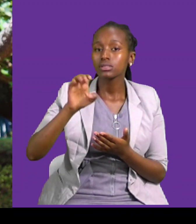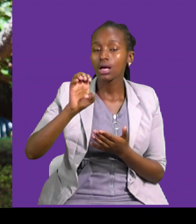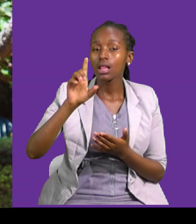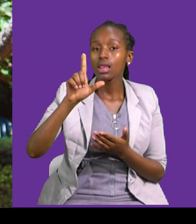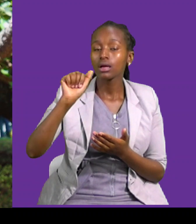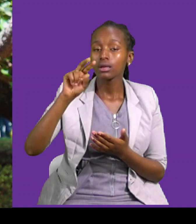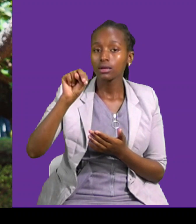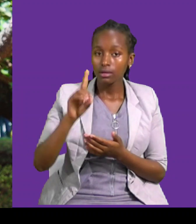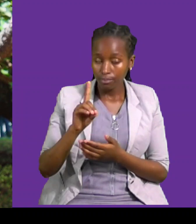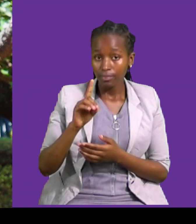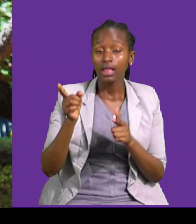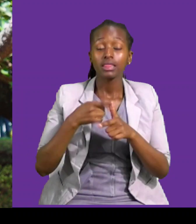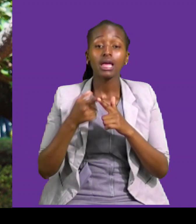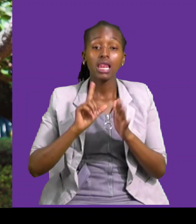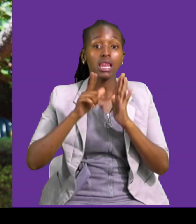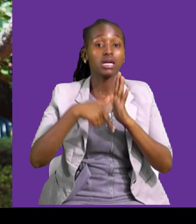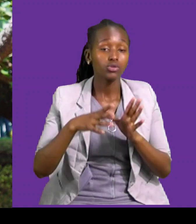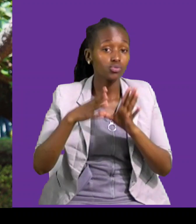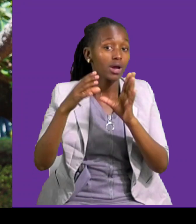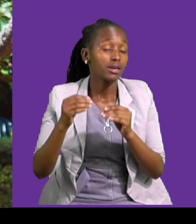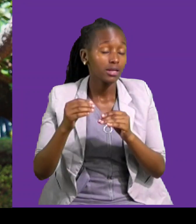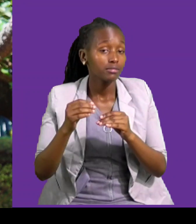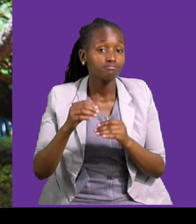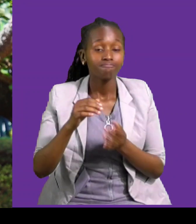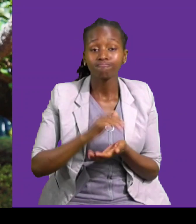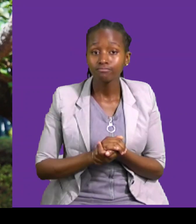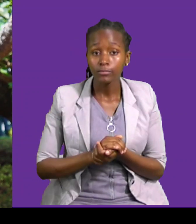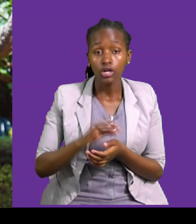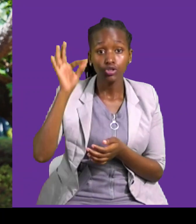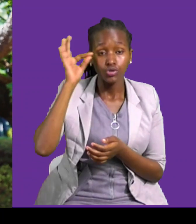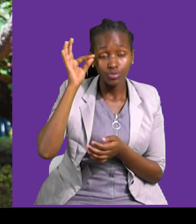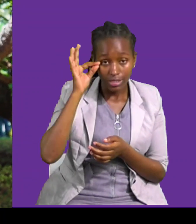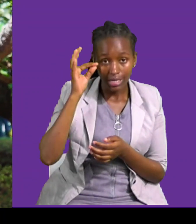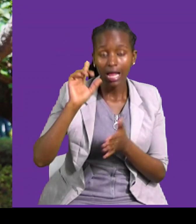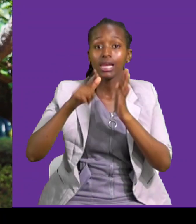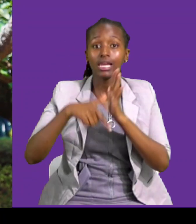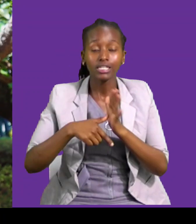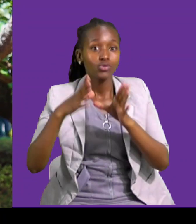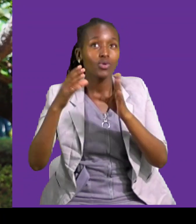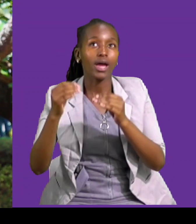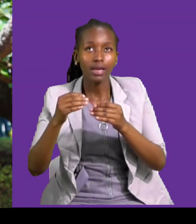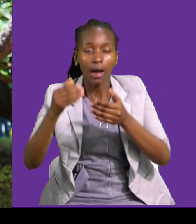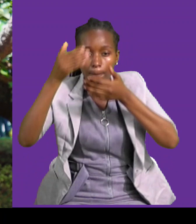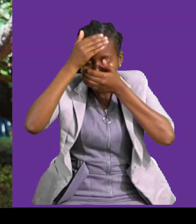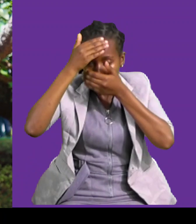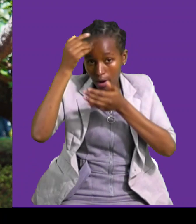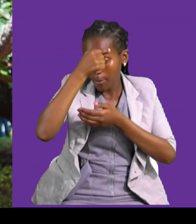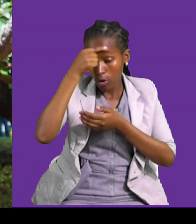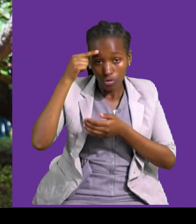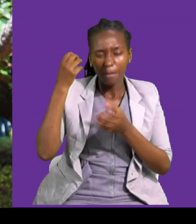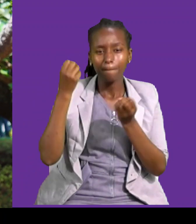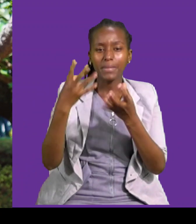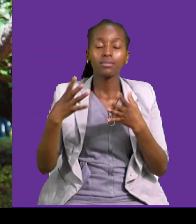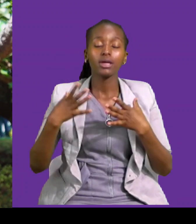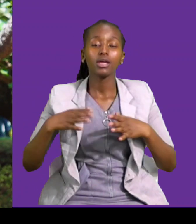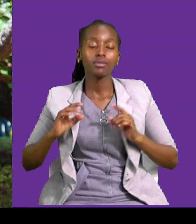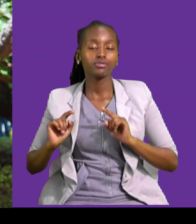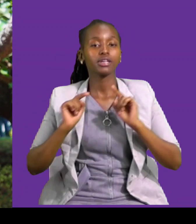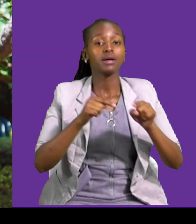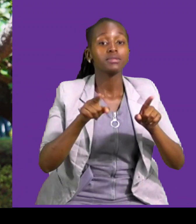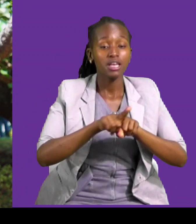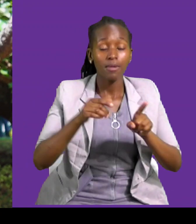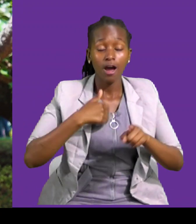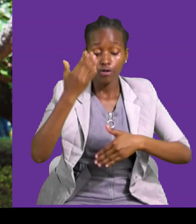first one was in Tunisia. And then the second one we did in Morocco because we had people from Morocco. It's close to Europe. The university had a